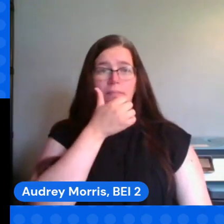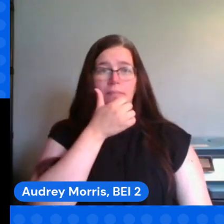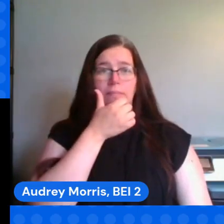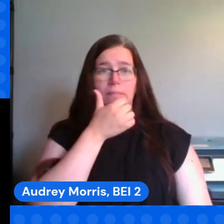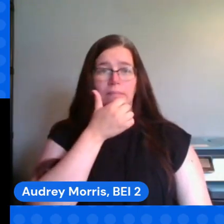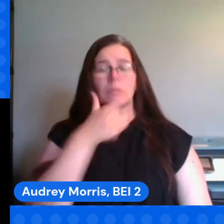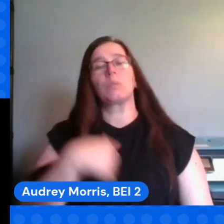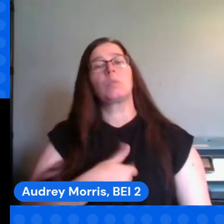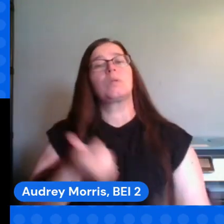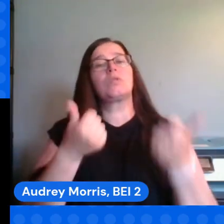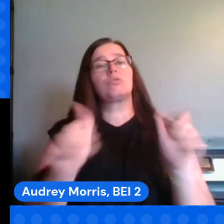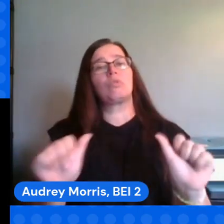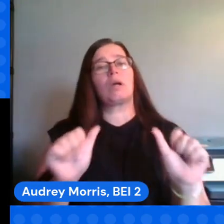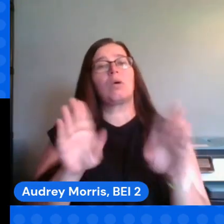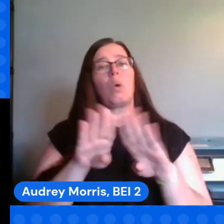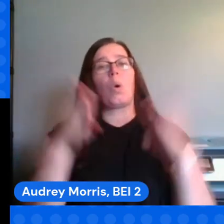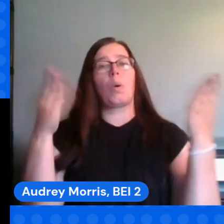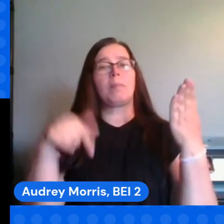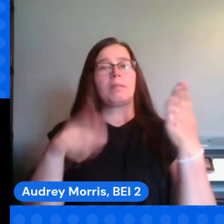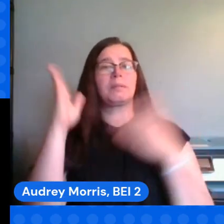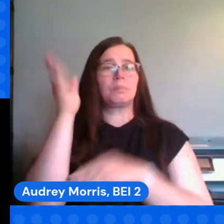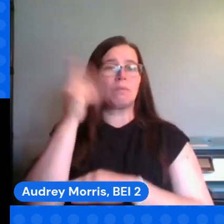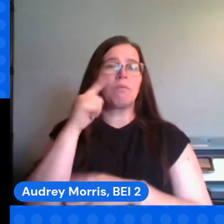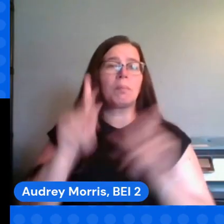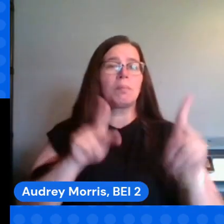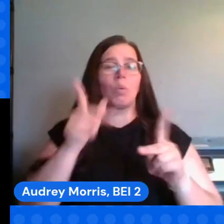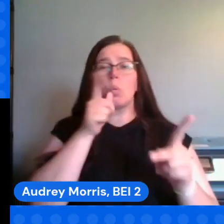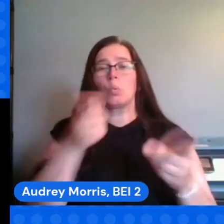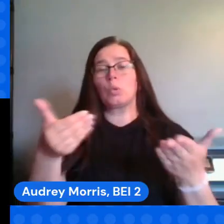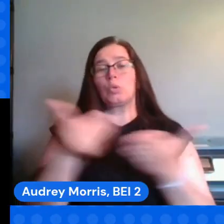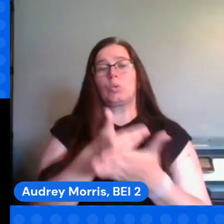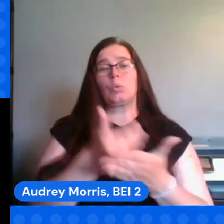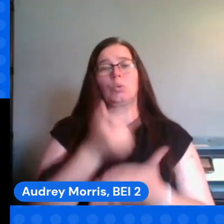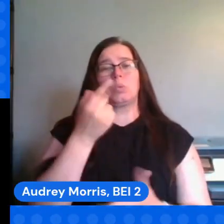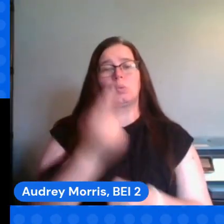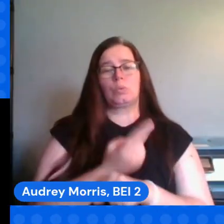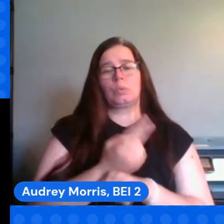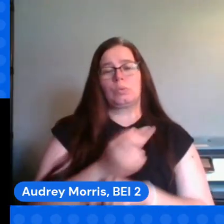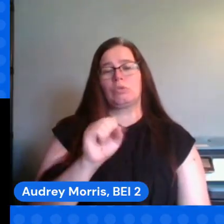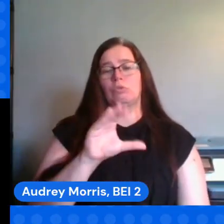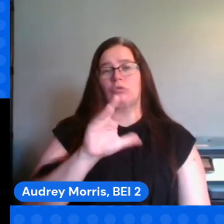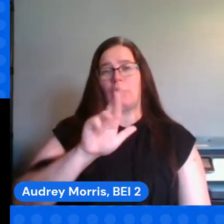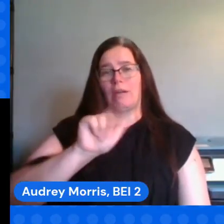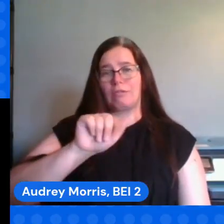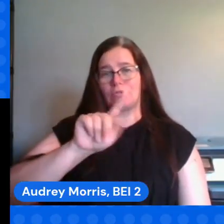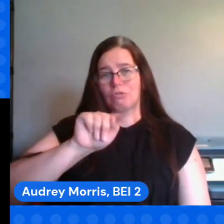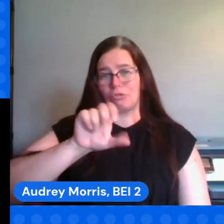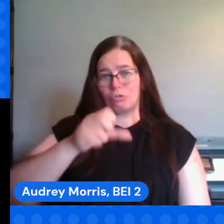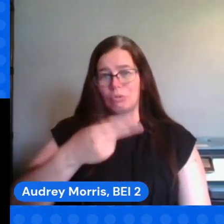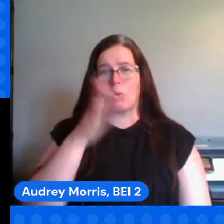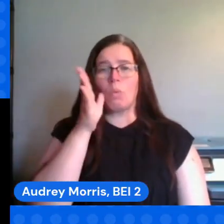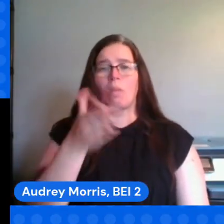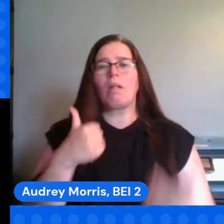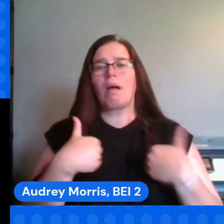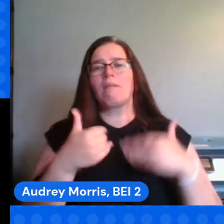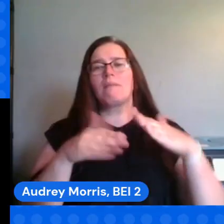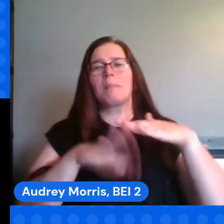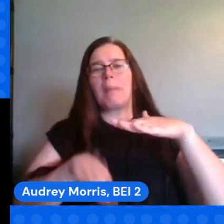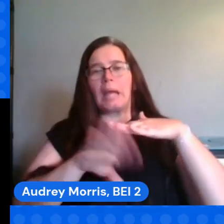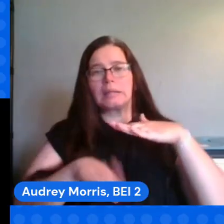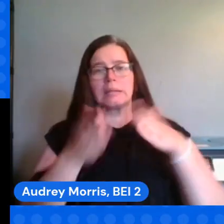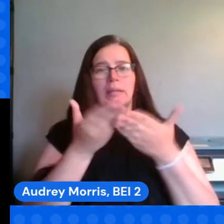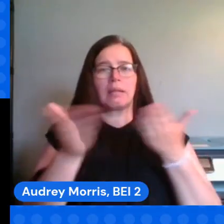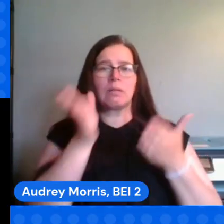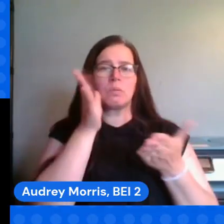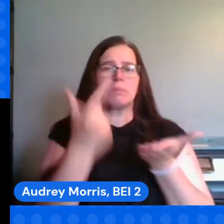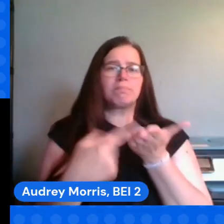or we're trying to open this presentation up to folks that may be new to Scratch, and so there'll be some basic foundational things that we'll cover in the